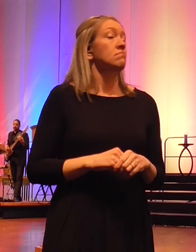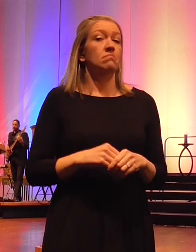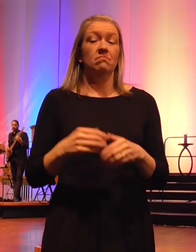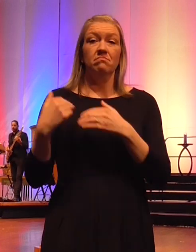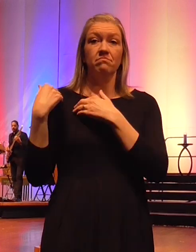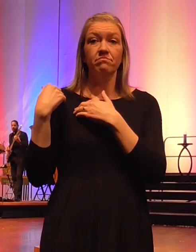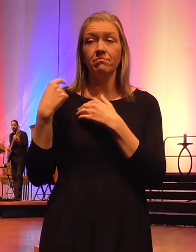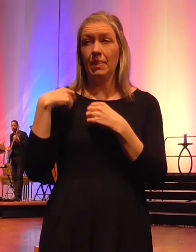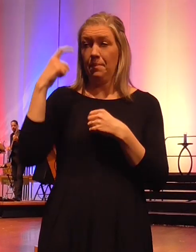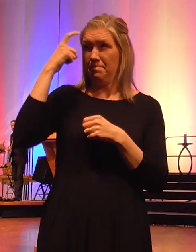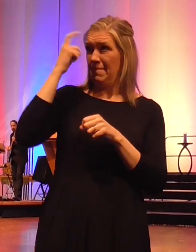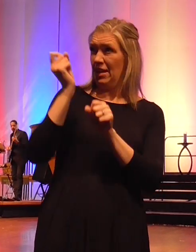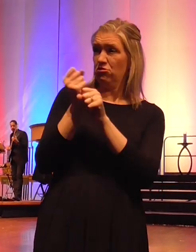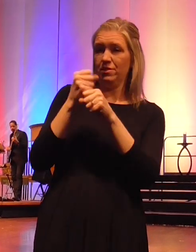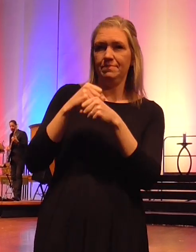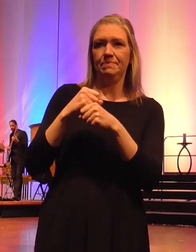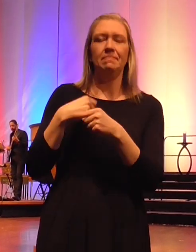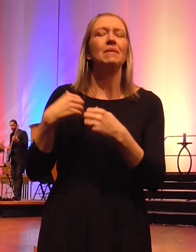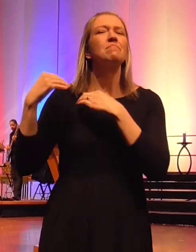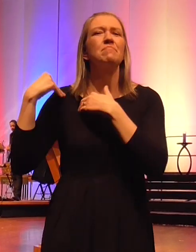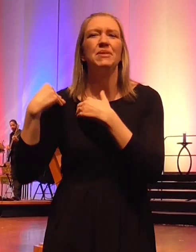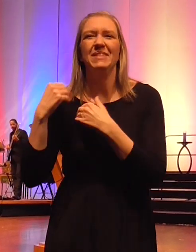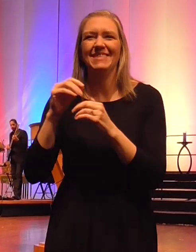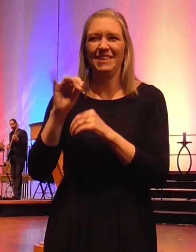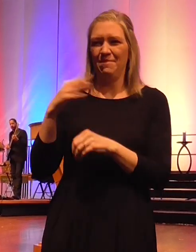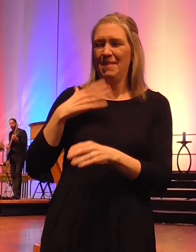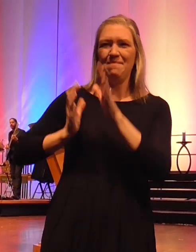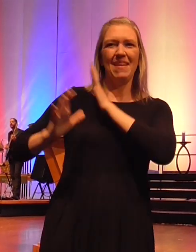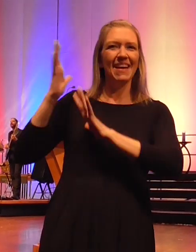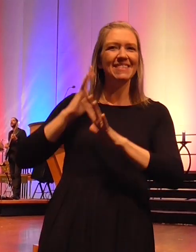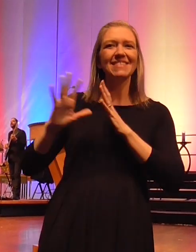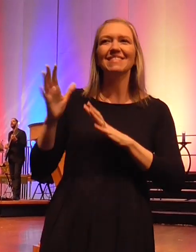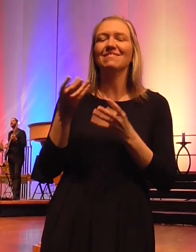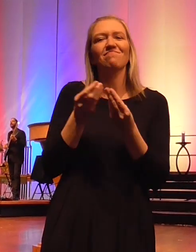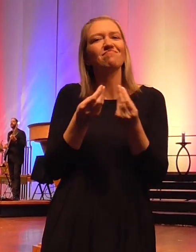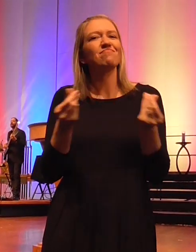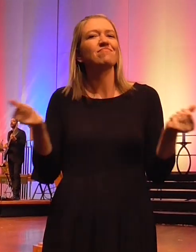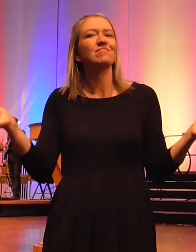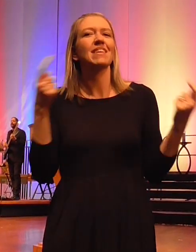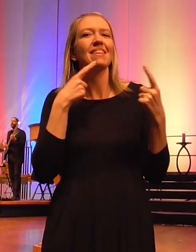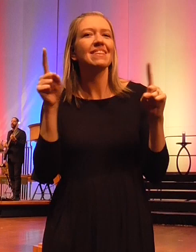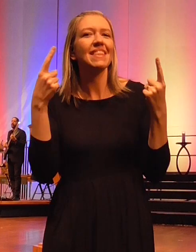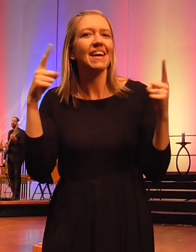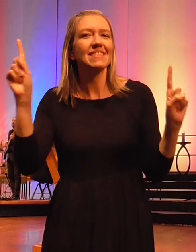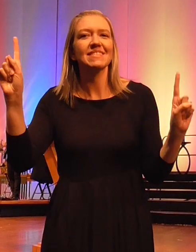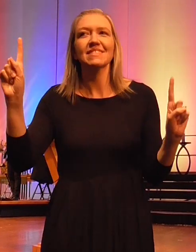The mind creates all burdens of my past are gone away at last.